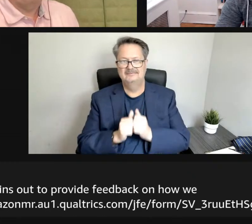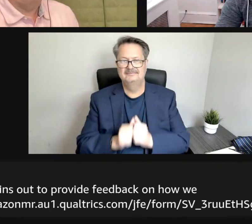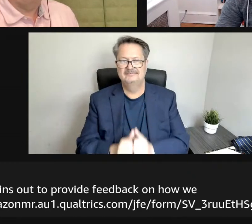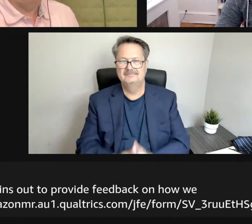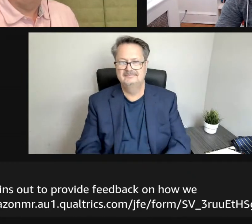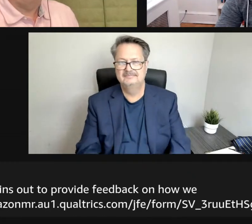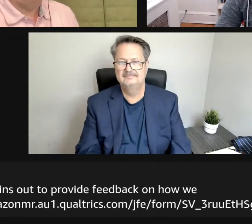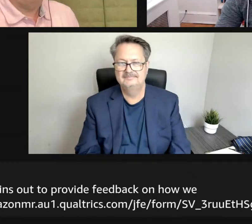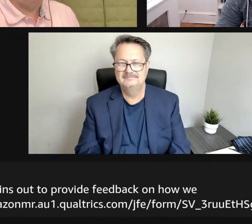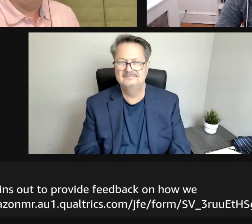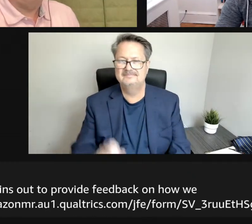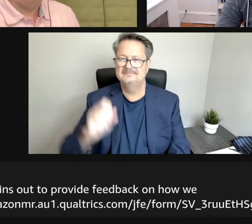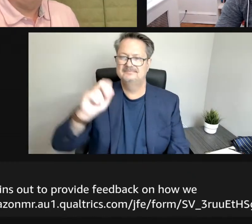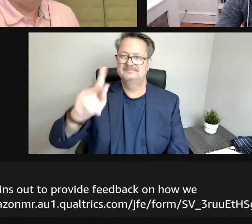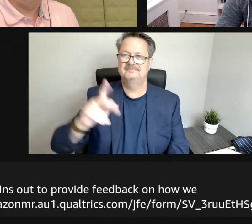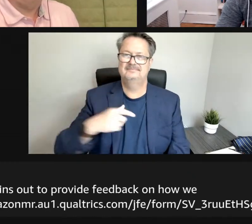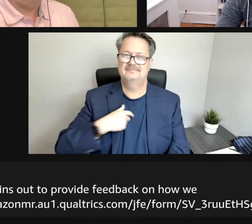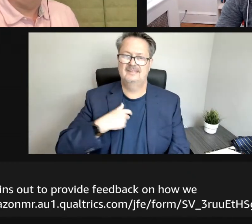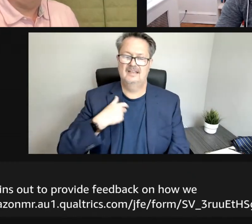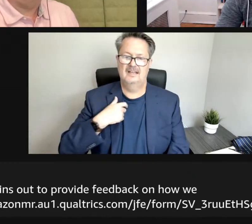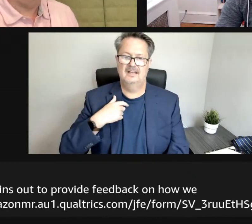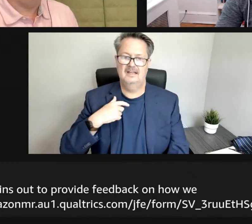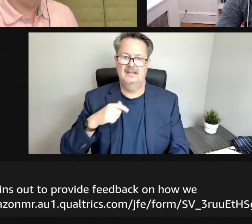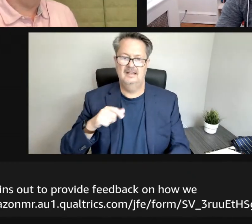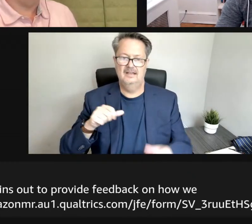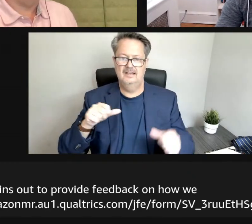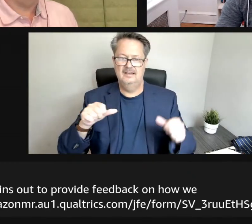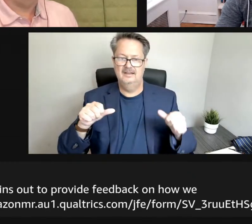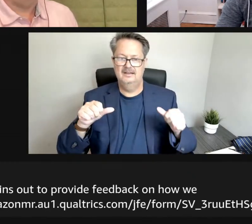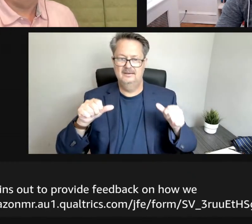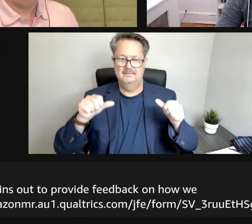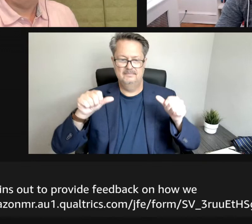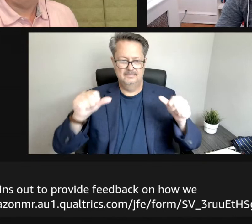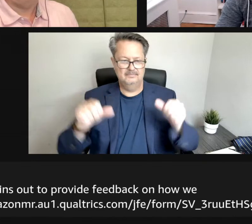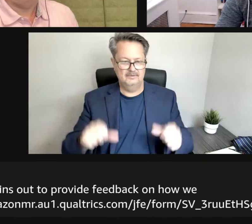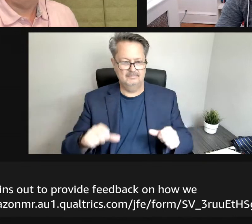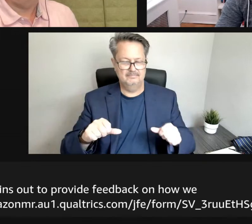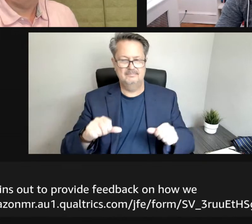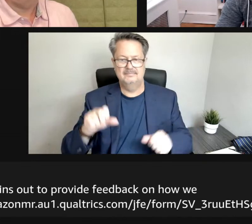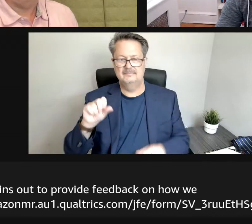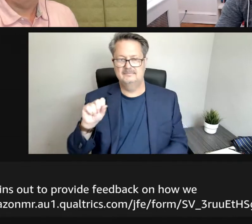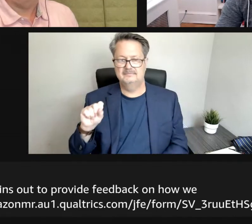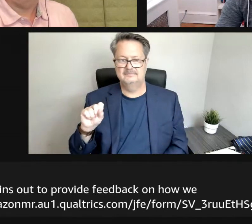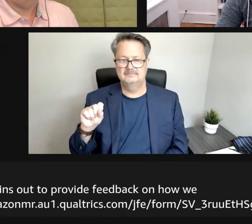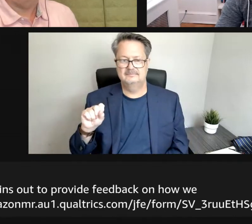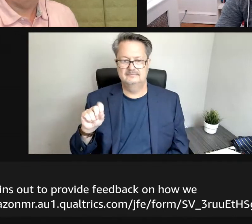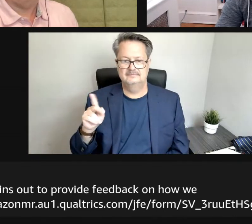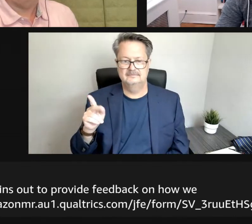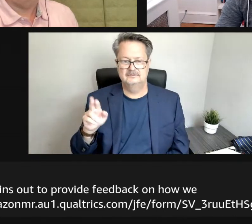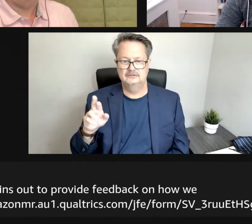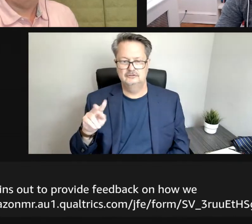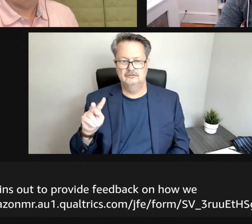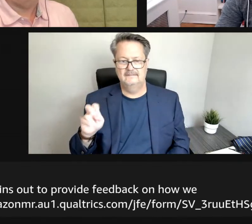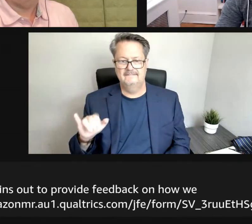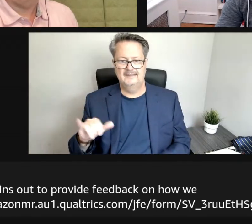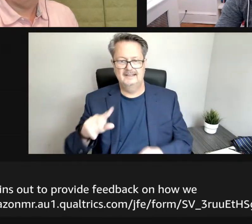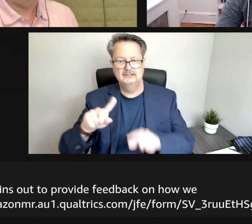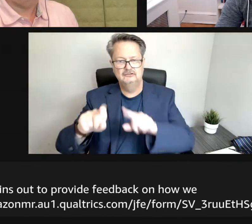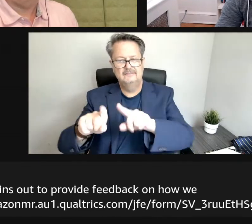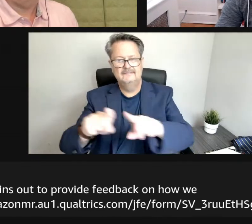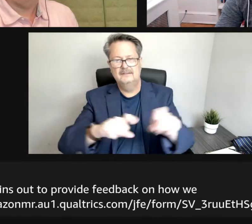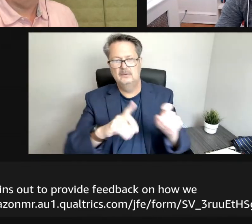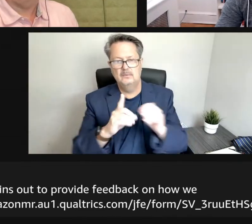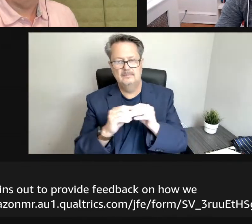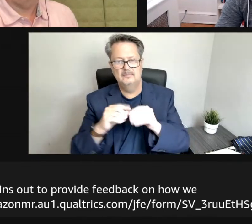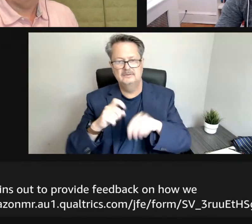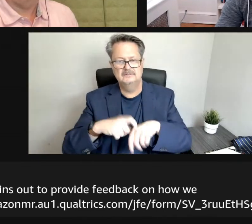All right. Well, I brought up that survey feedback link one more time. Thank you so much,